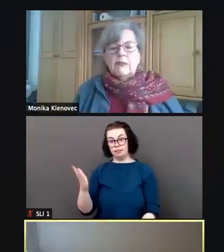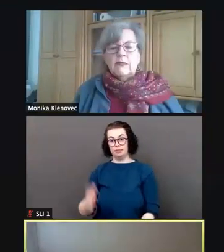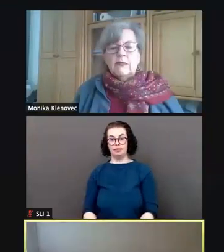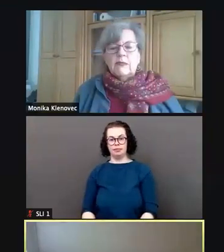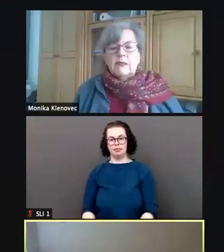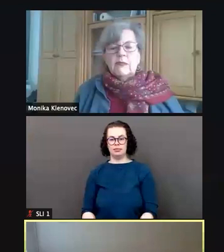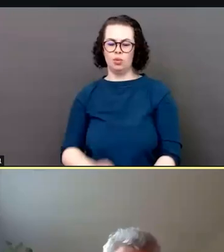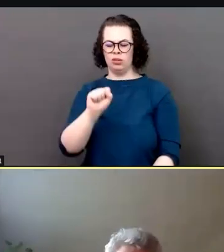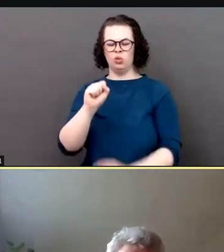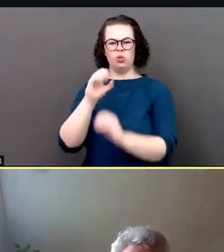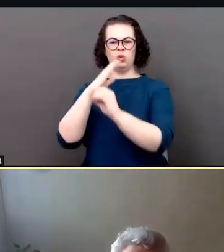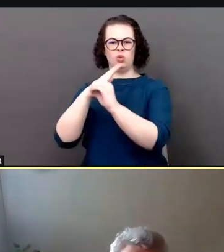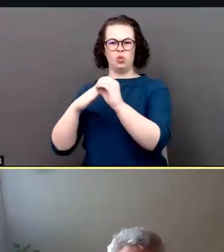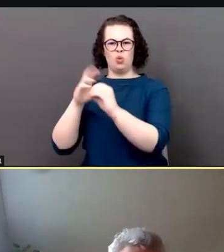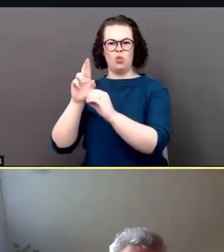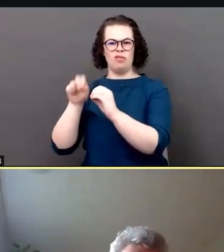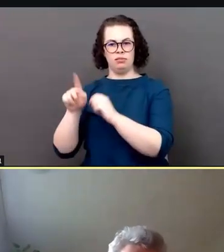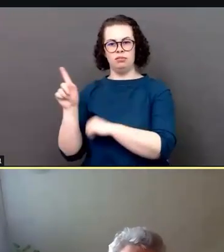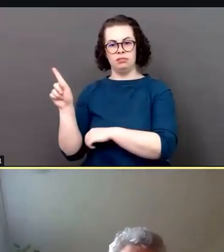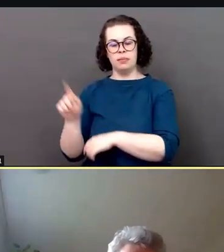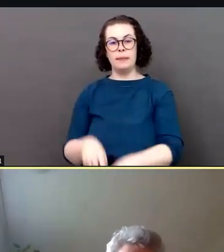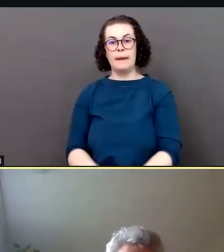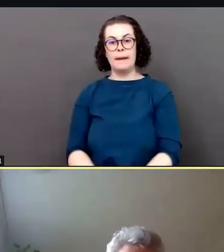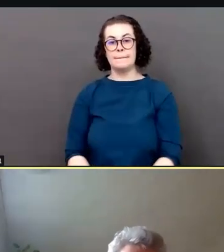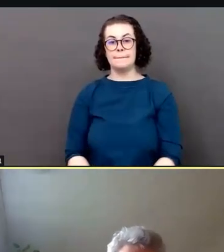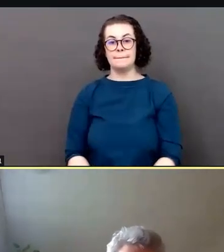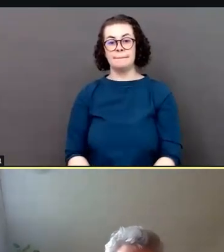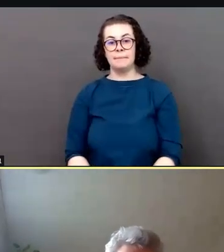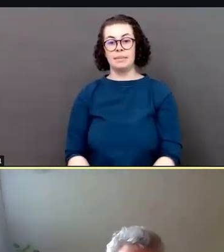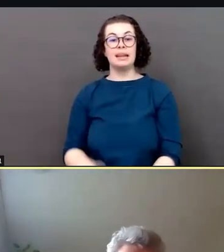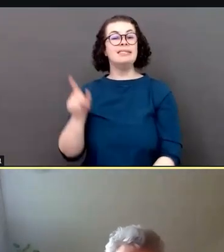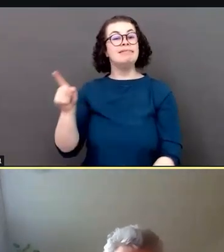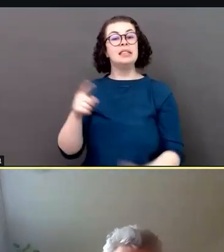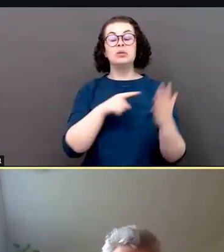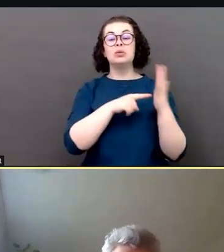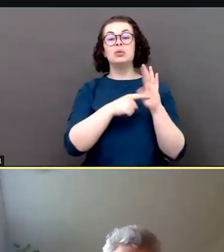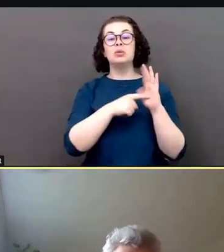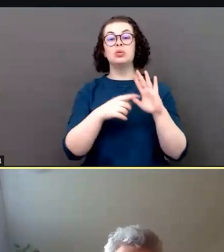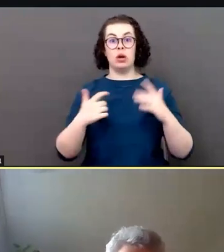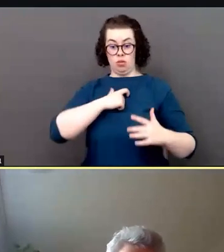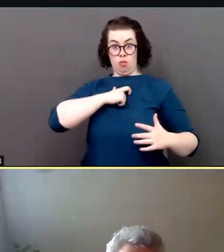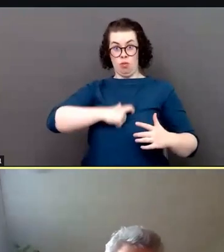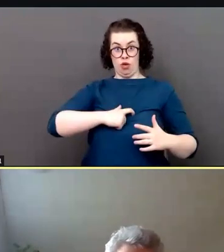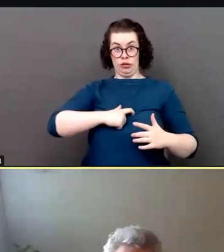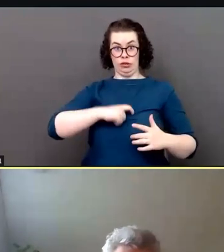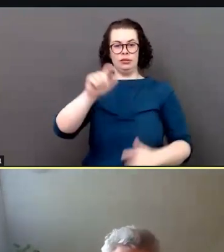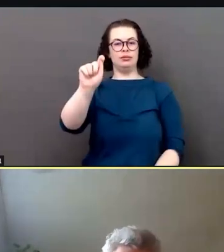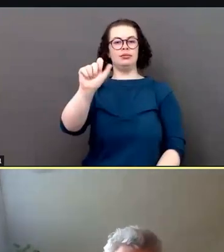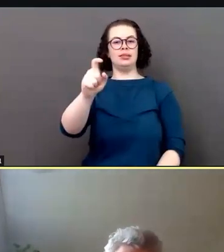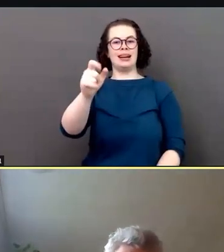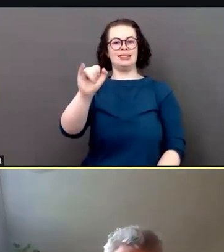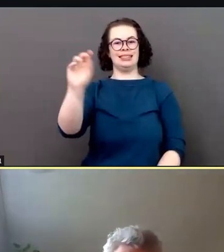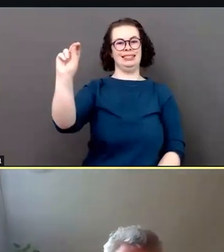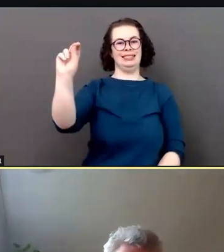Monica. This slide here is a boarding points example with a minibus and taxi arriving at a place where you can be picked